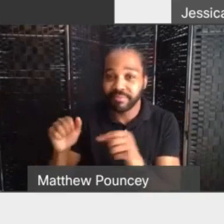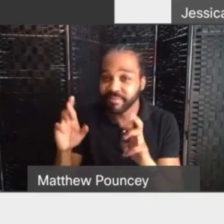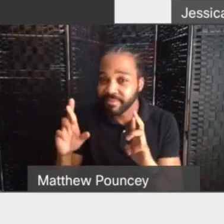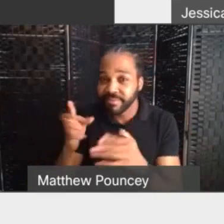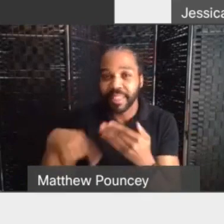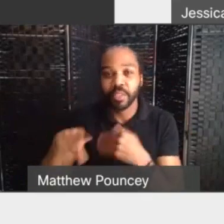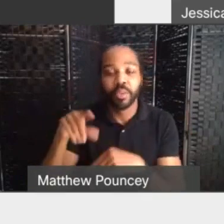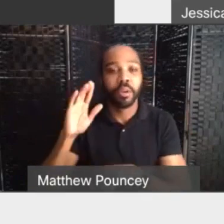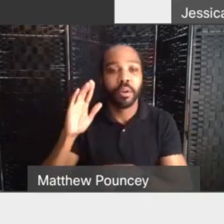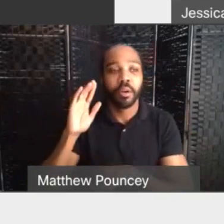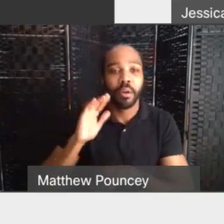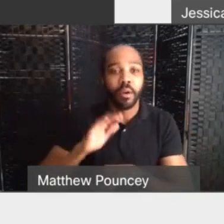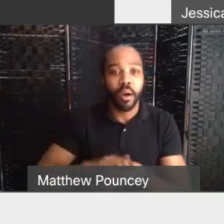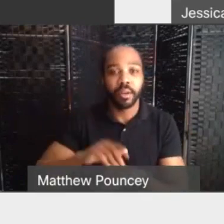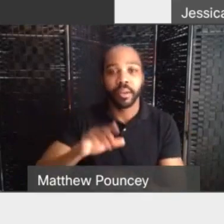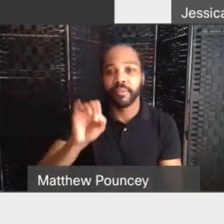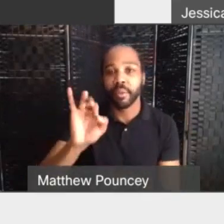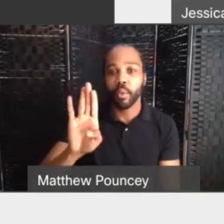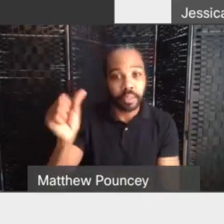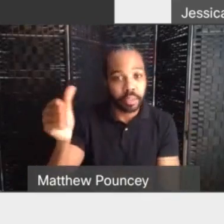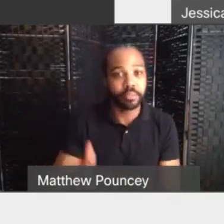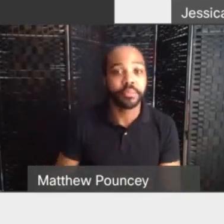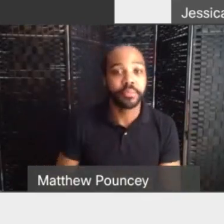on February 10th.